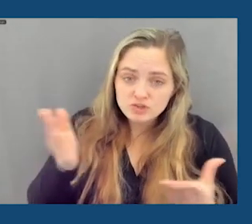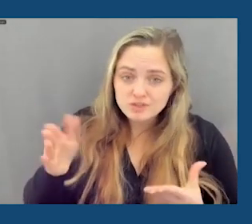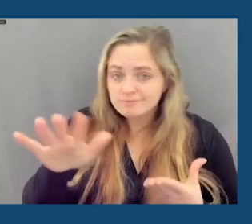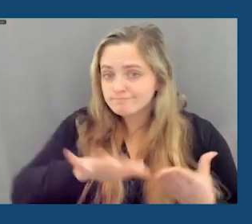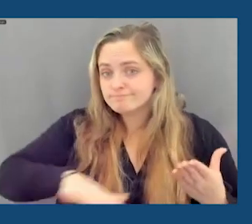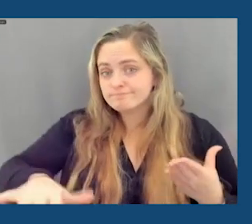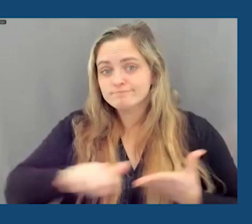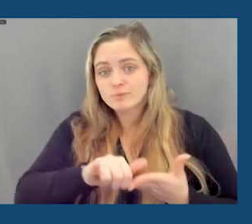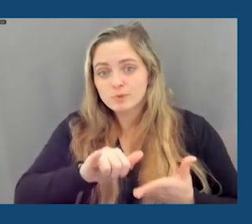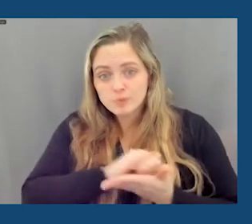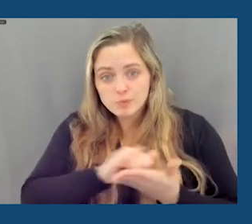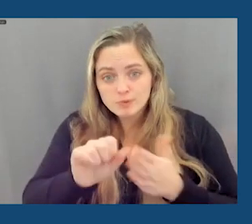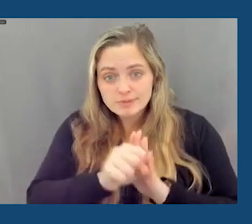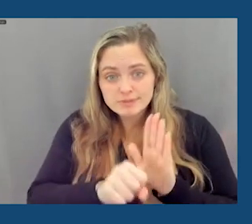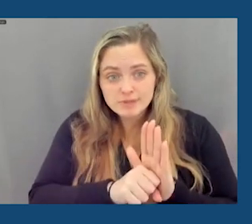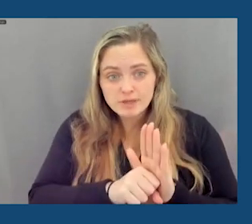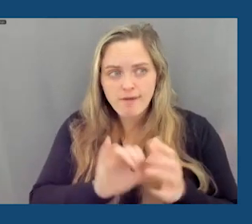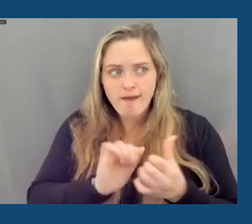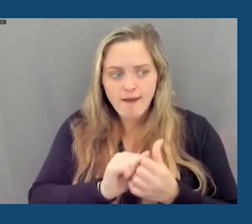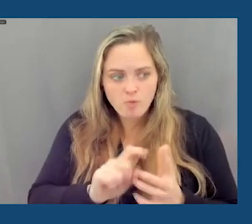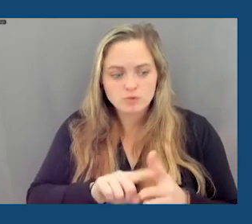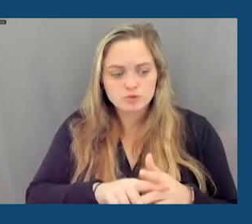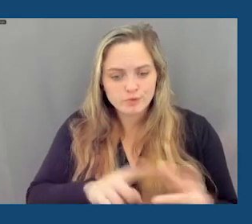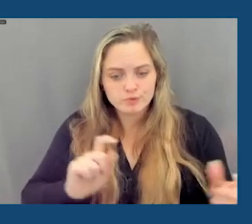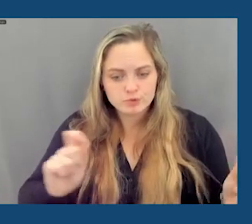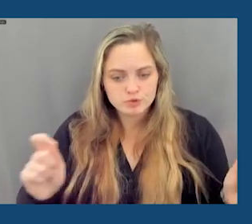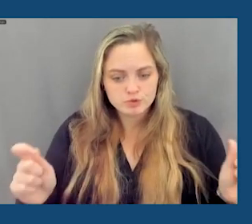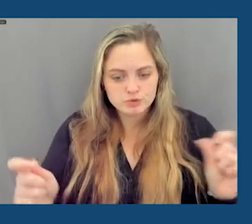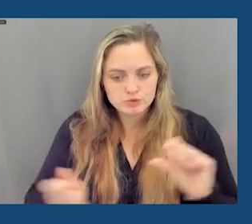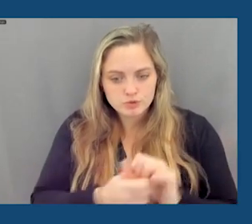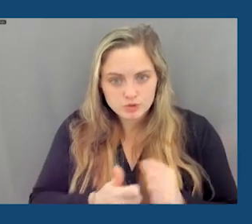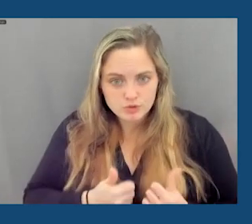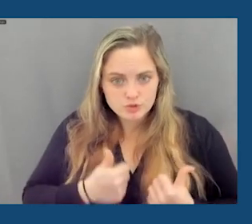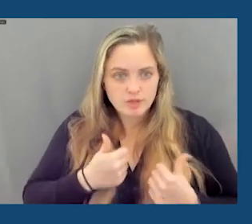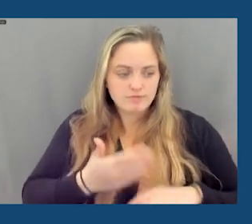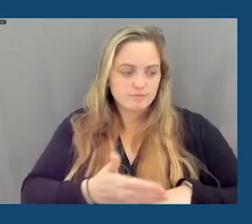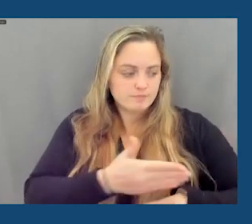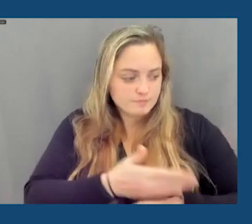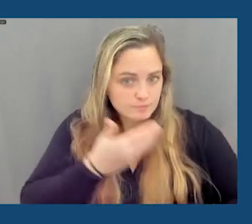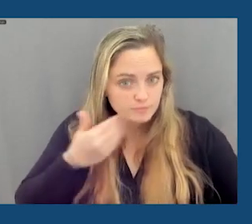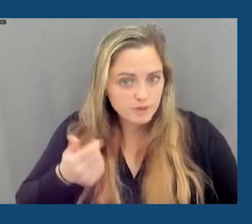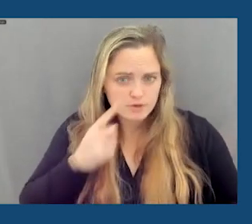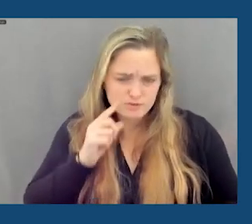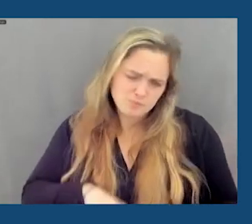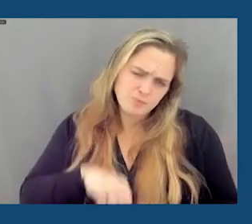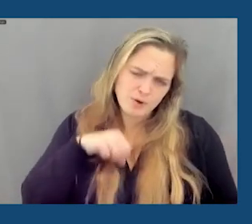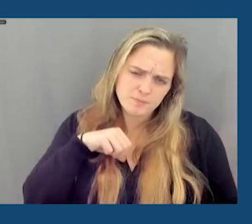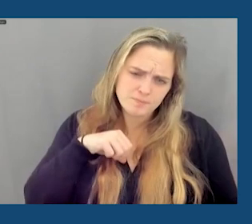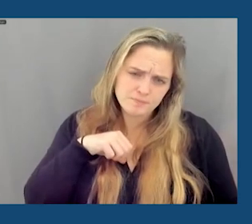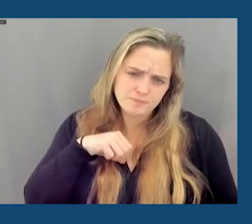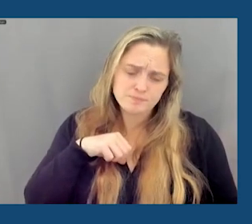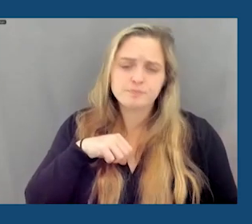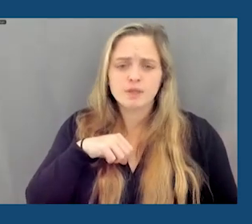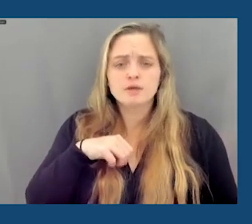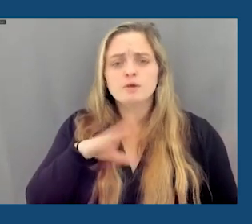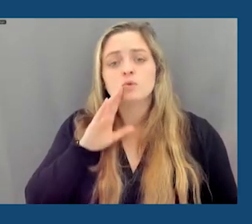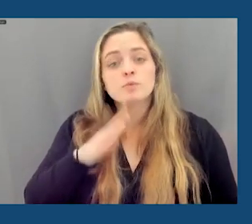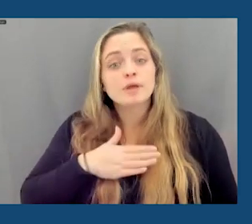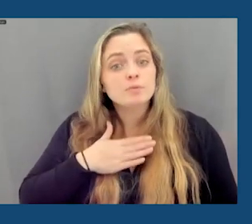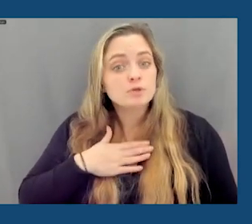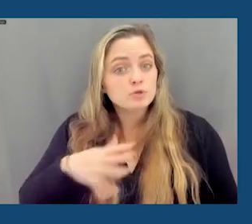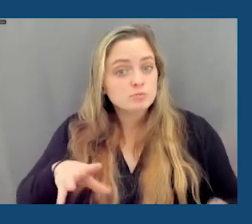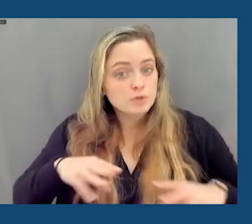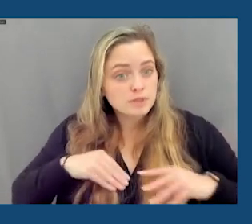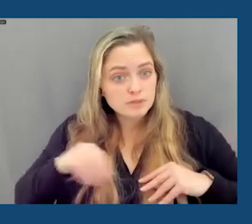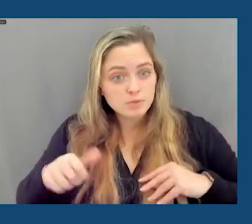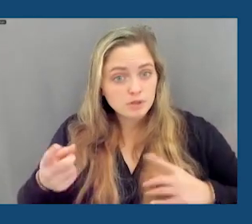York. This is how we're starting to change people's lives for the better, and I could not be prouder. So with that, we'll be happy to take any. I also